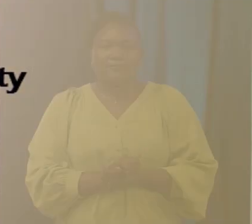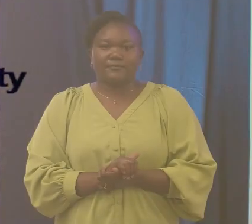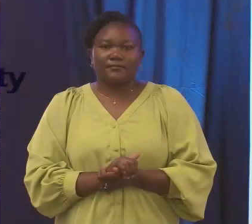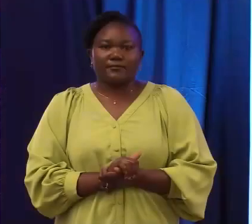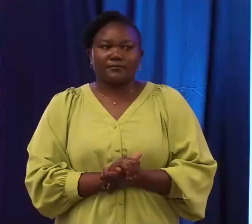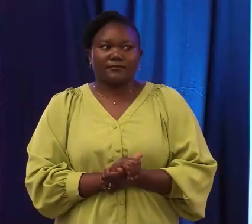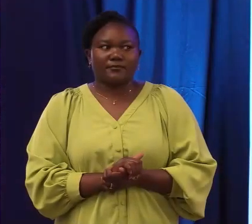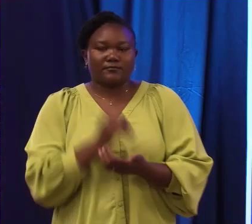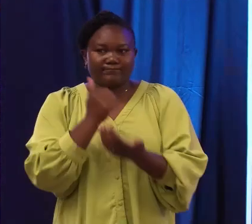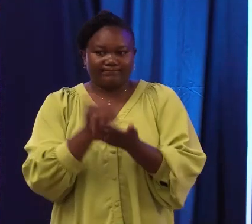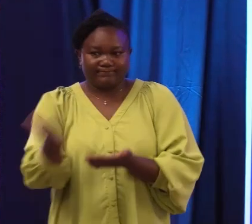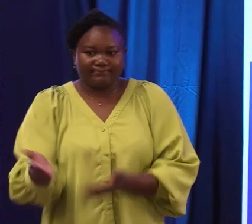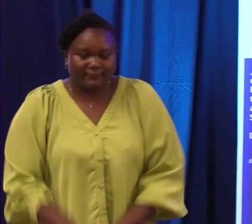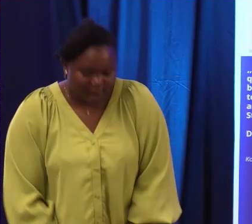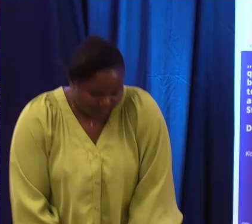thee. You may take your seats.